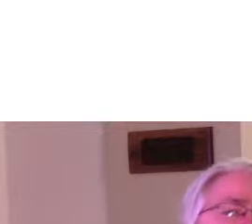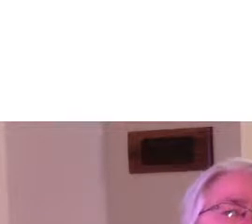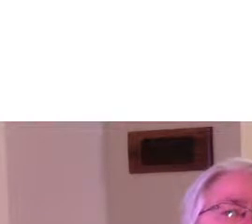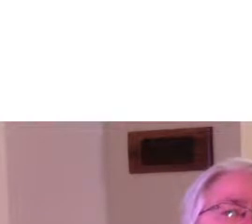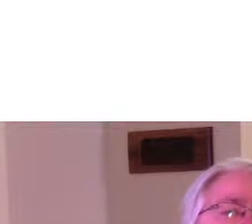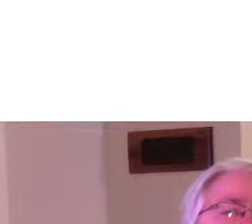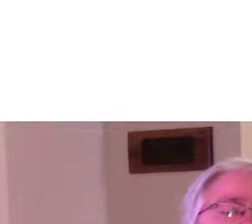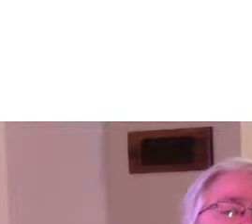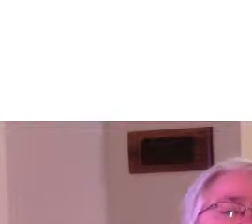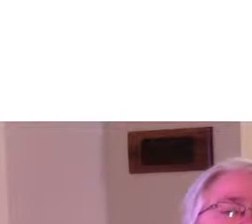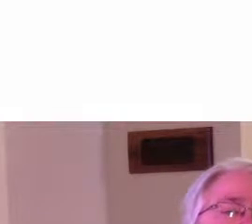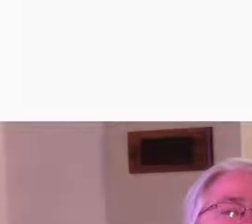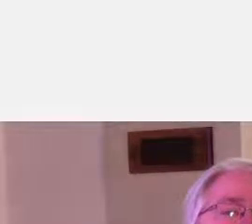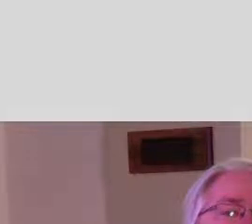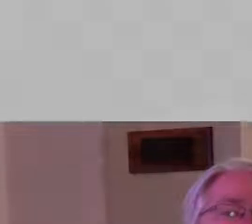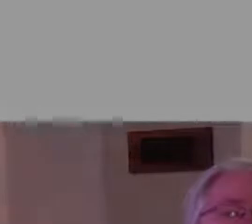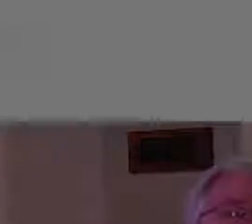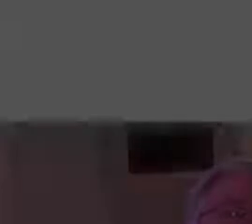dream.